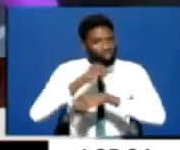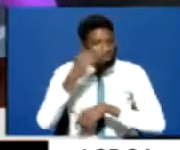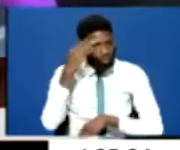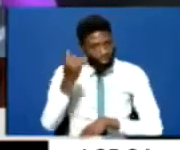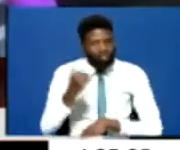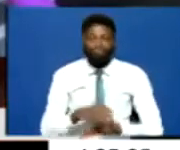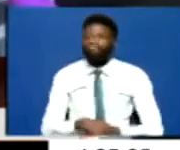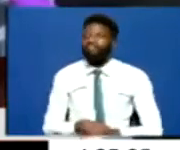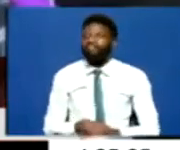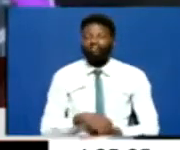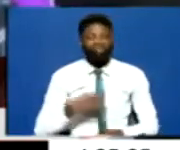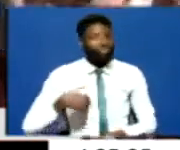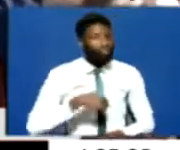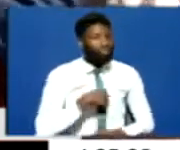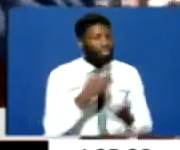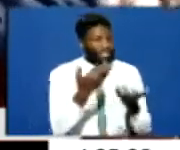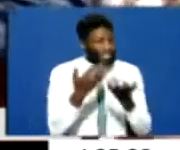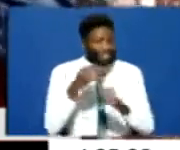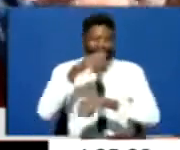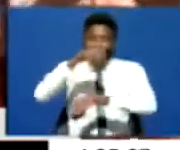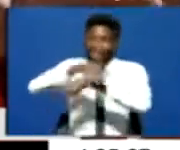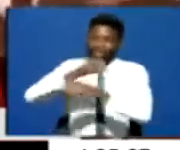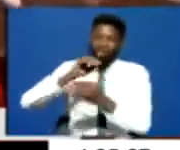we are doing in schools more and more.